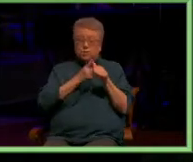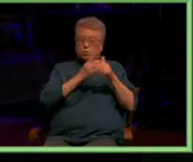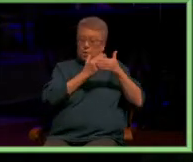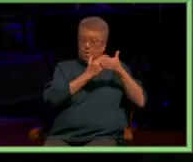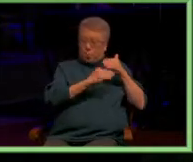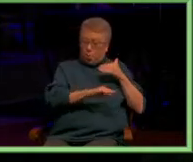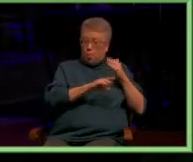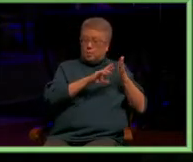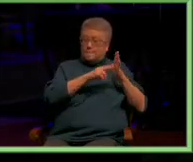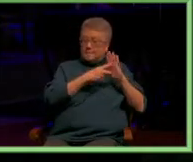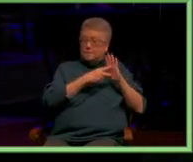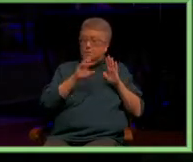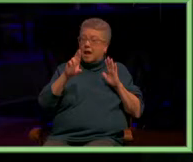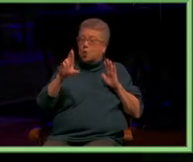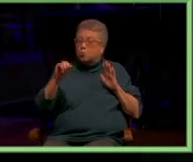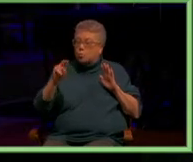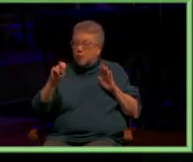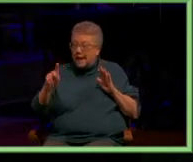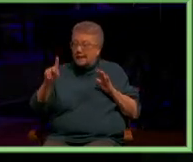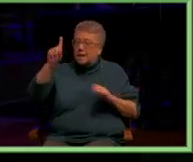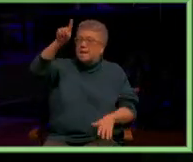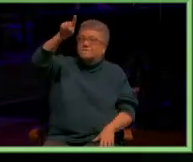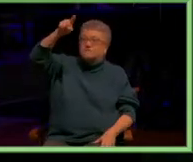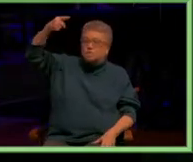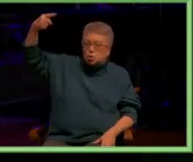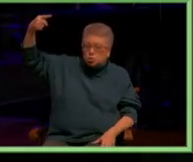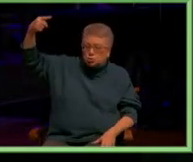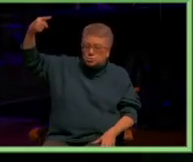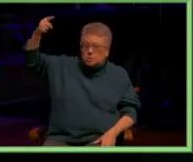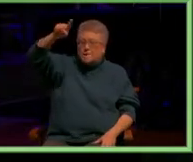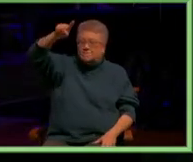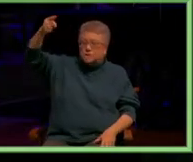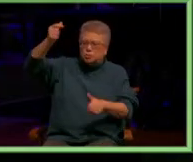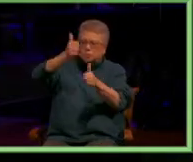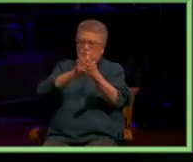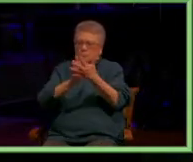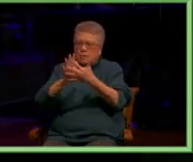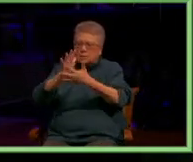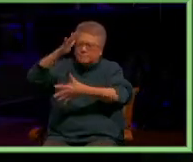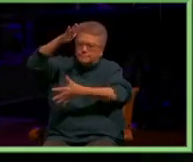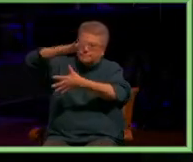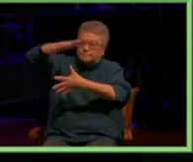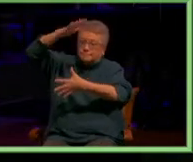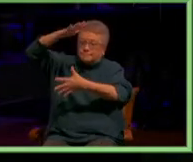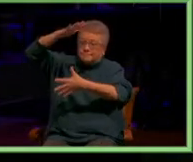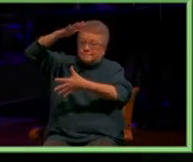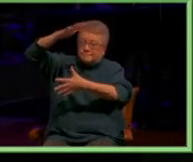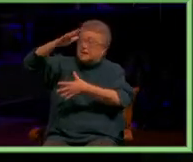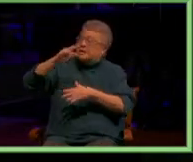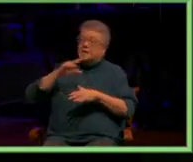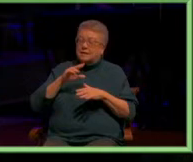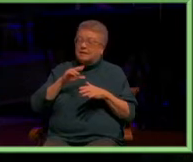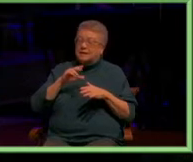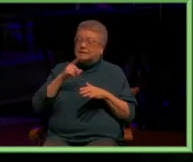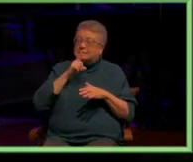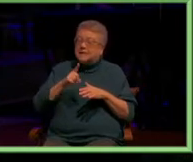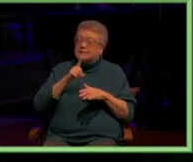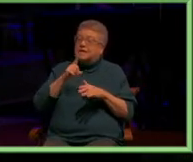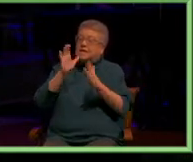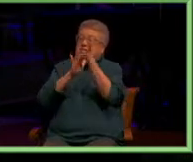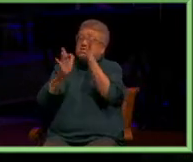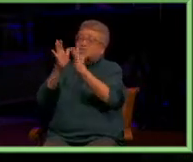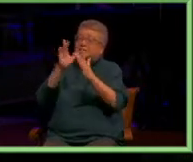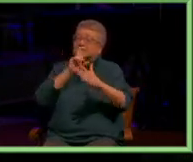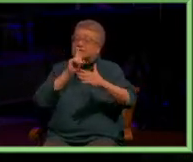talking about rank. It is talking about importance. It is talking about standing. So it literally says that Jesus